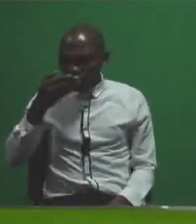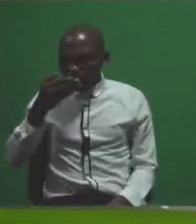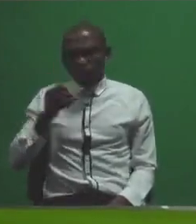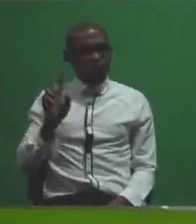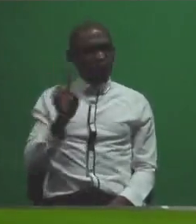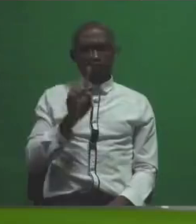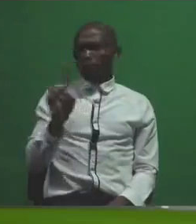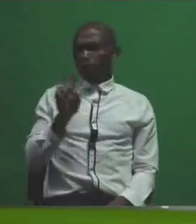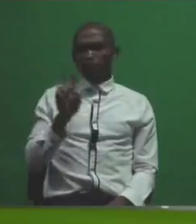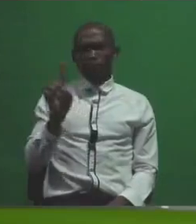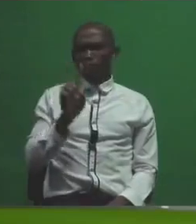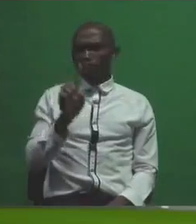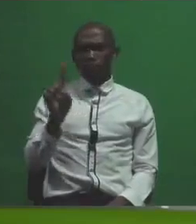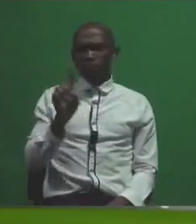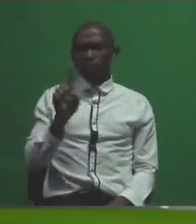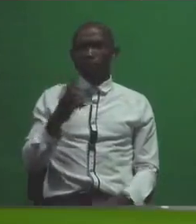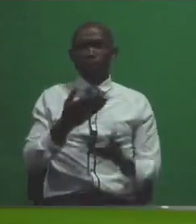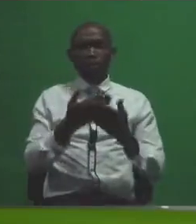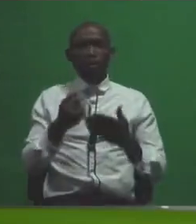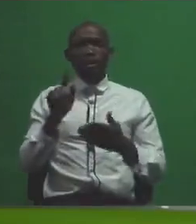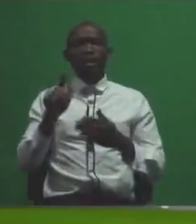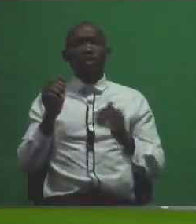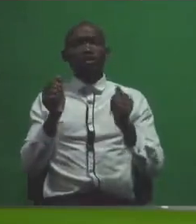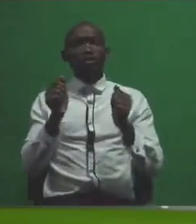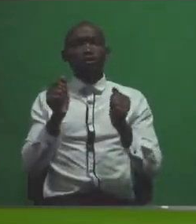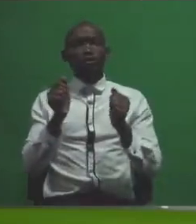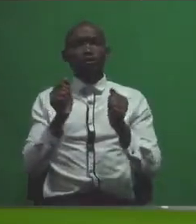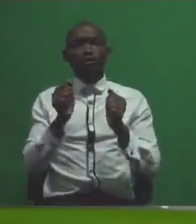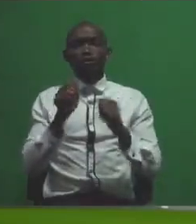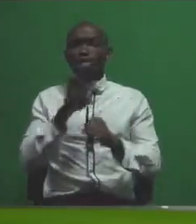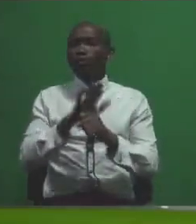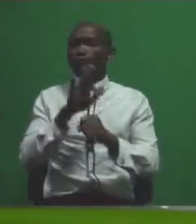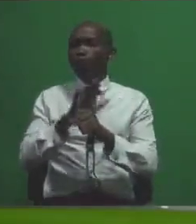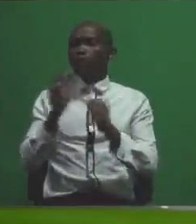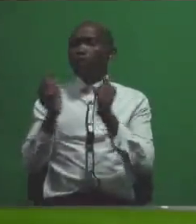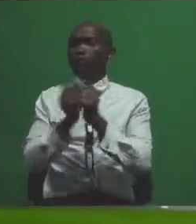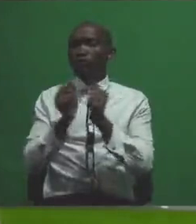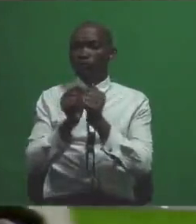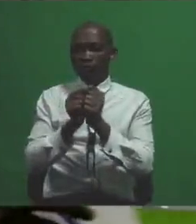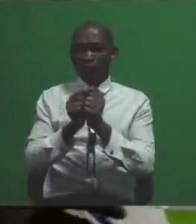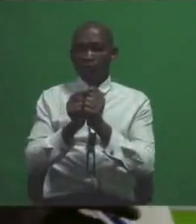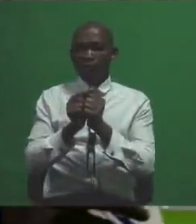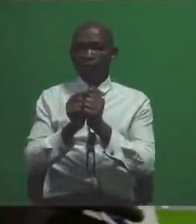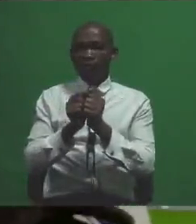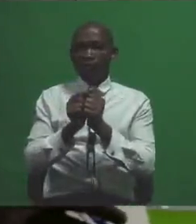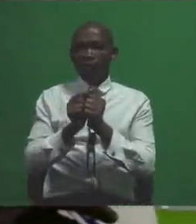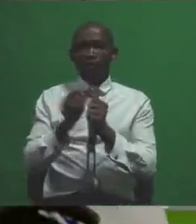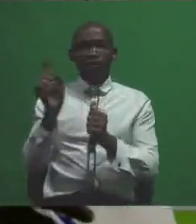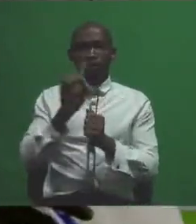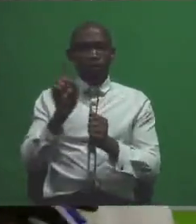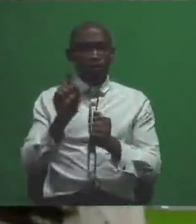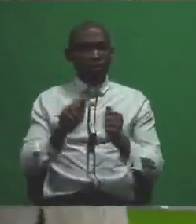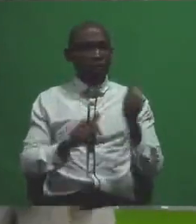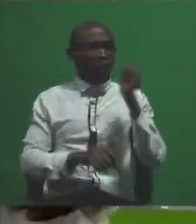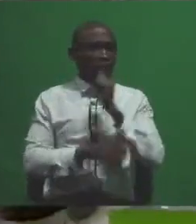So it means that there are a lot of things that tells you to do. Also there are something which